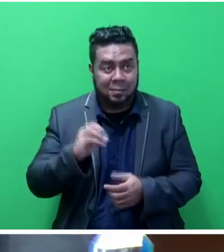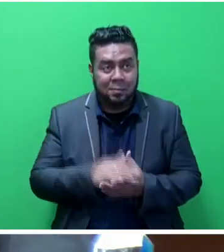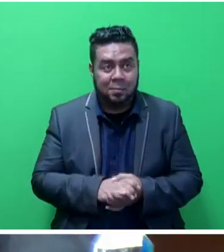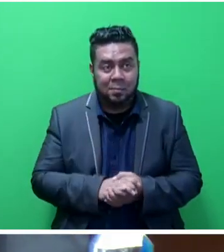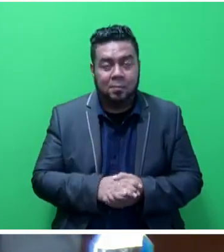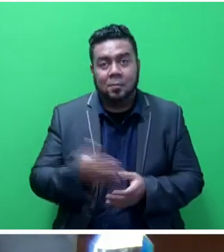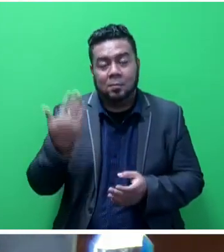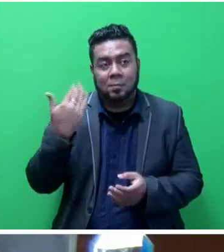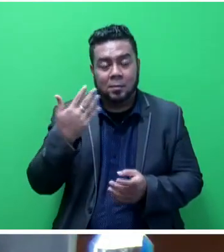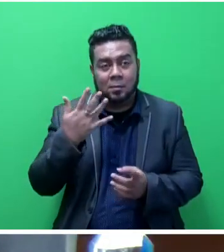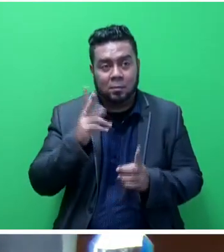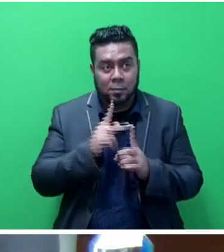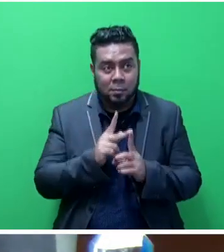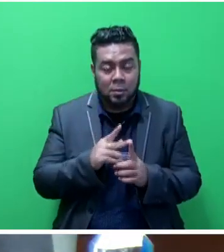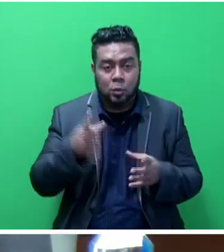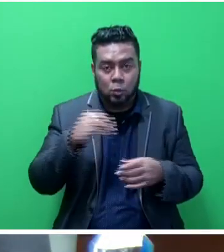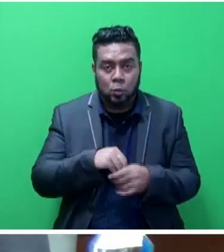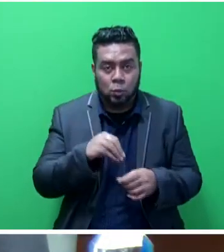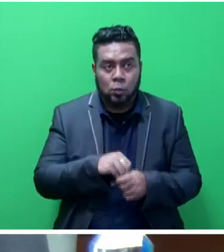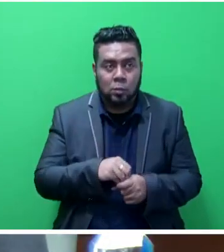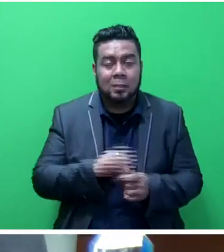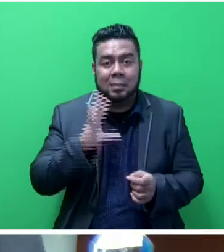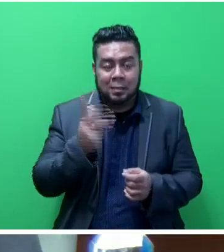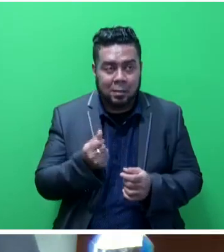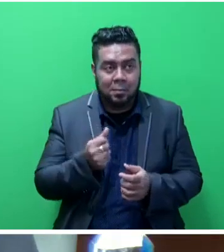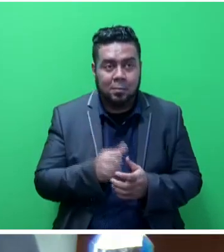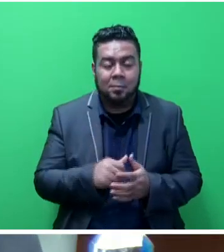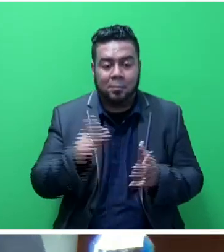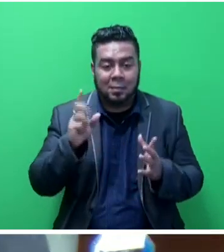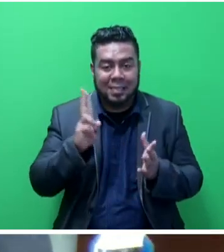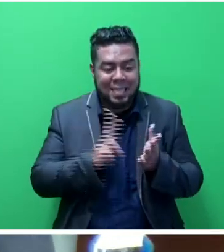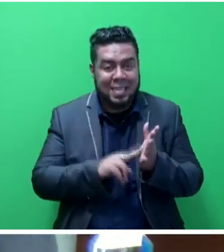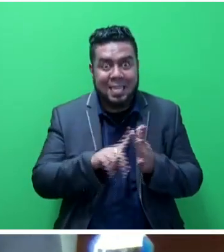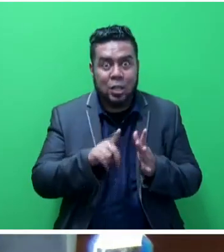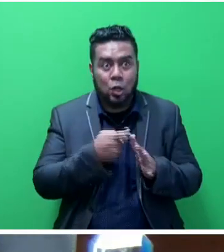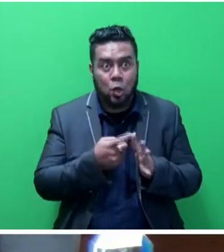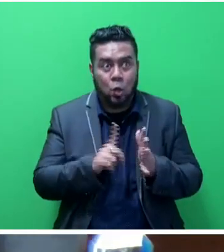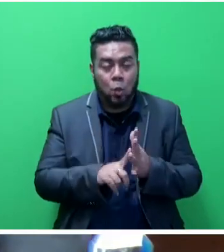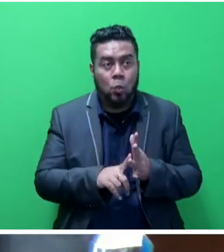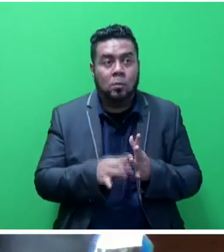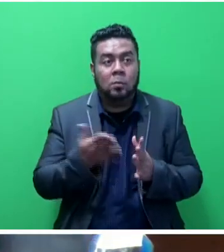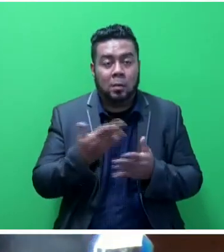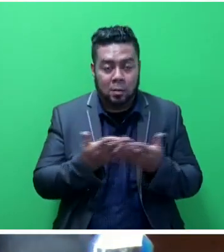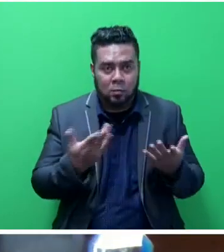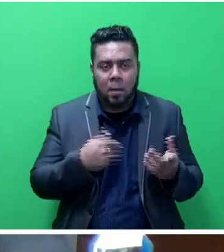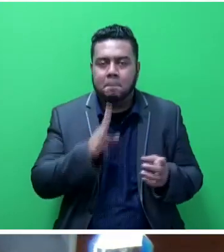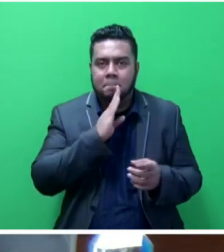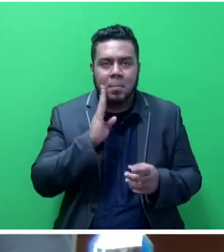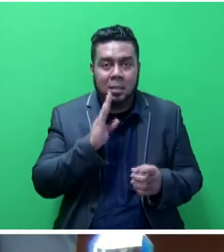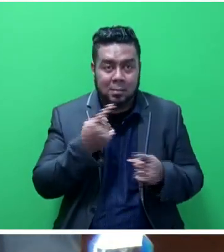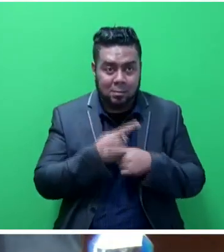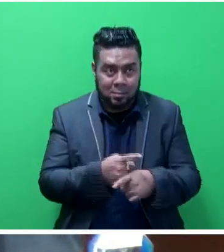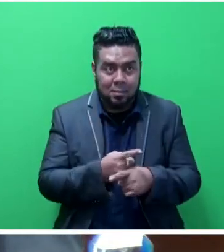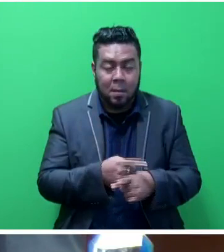former politicians, including some on the opposition now, Nico Nawaikula and them, Mr. Speaker, misguided